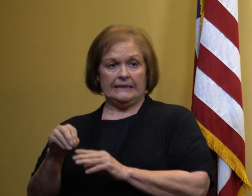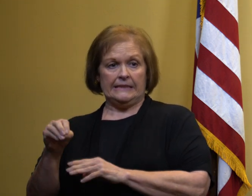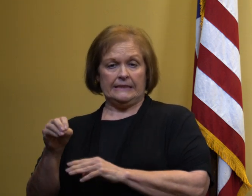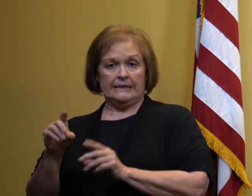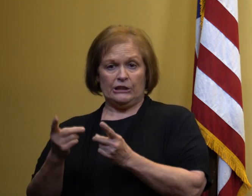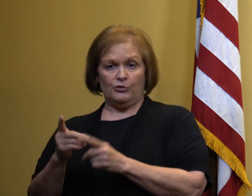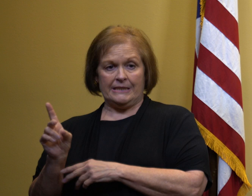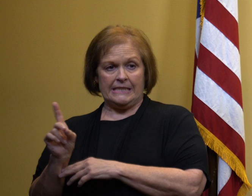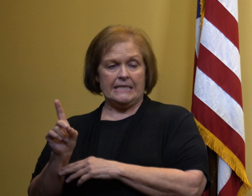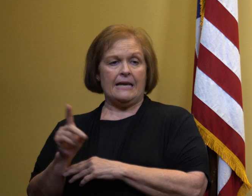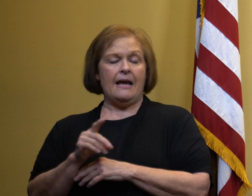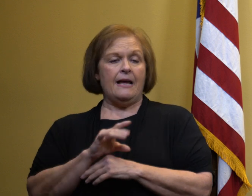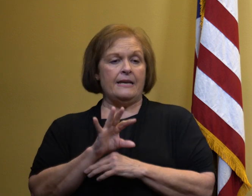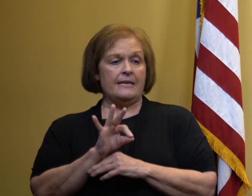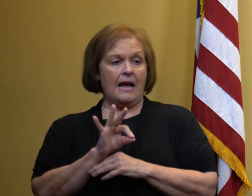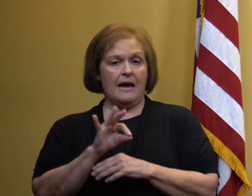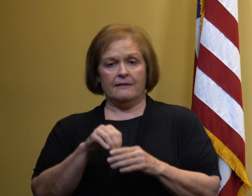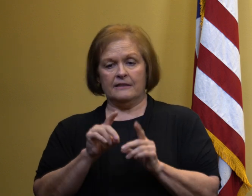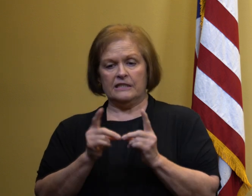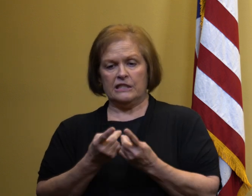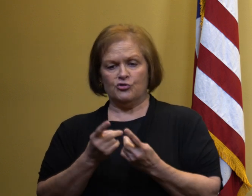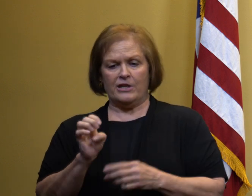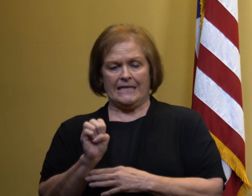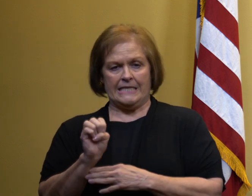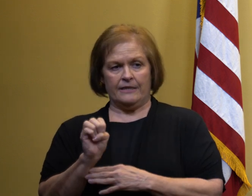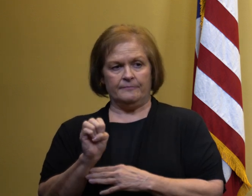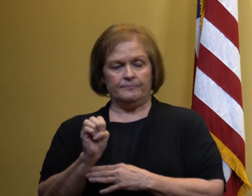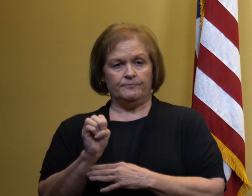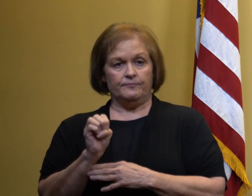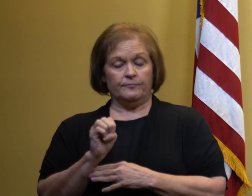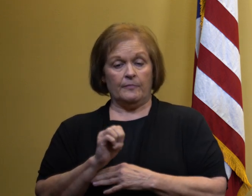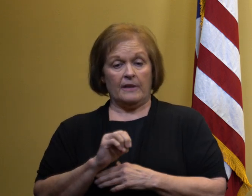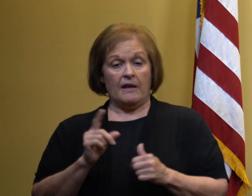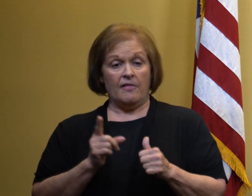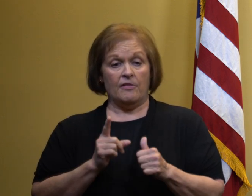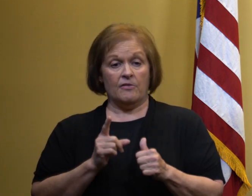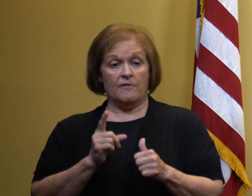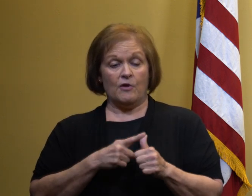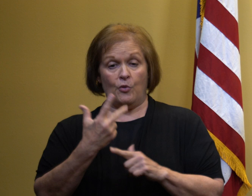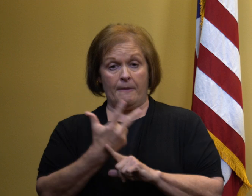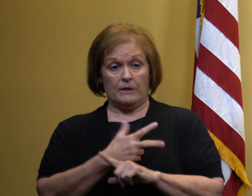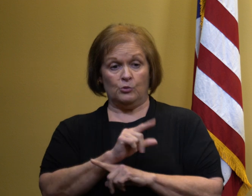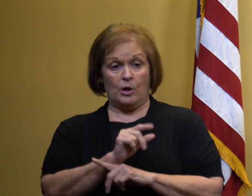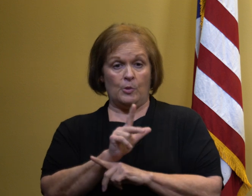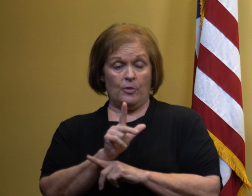District D, and 9 in District E. In the first quarter of